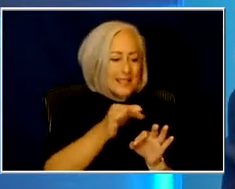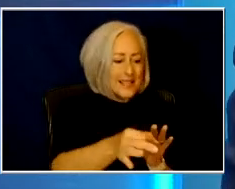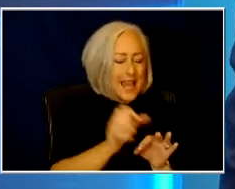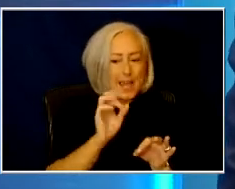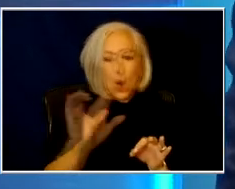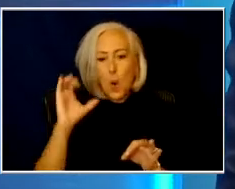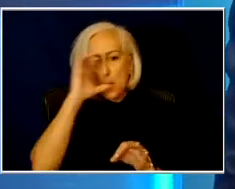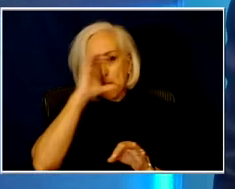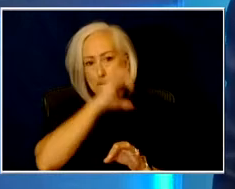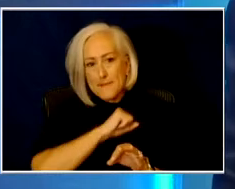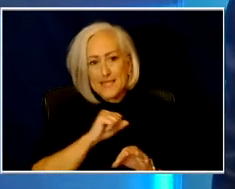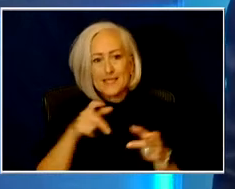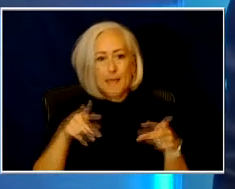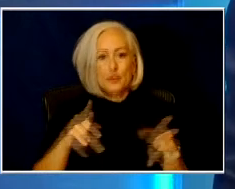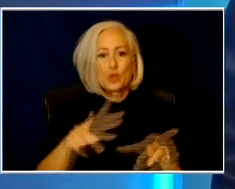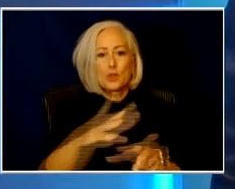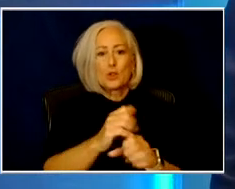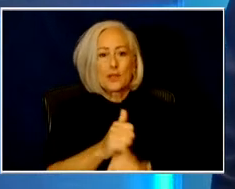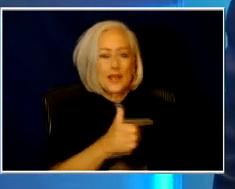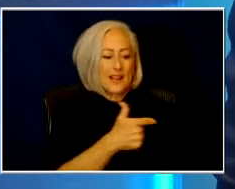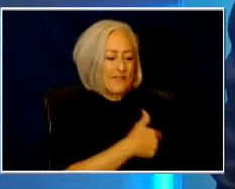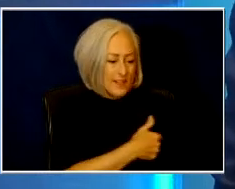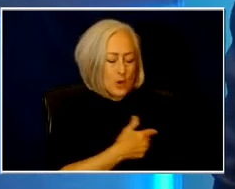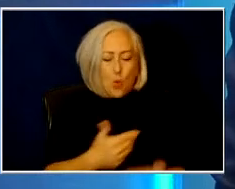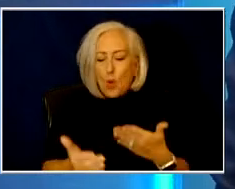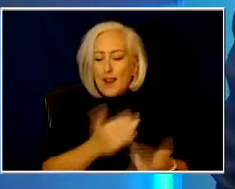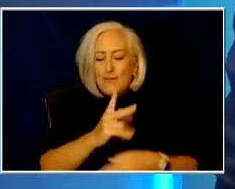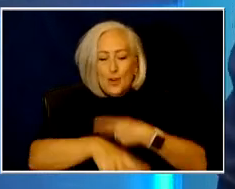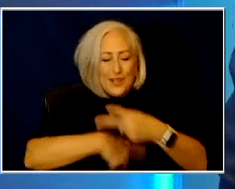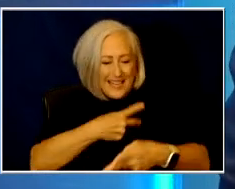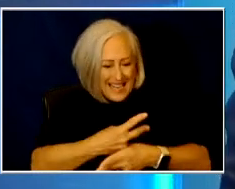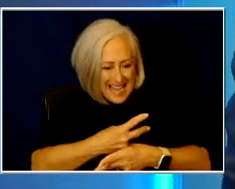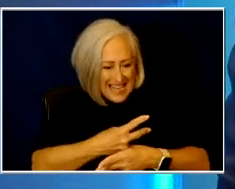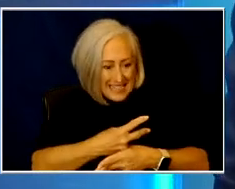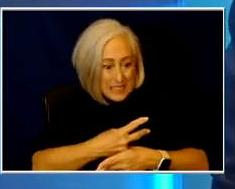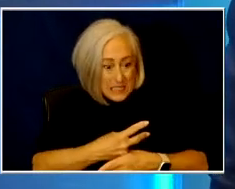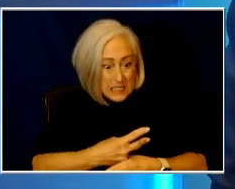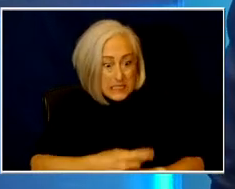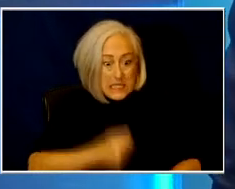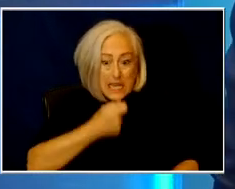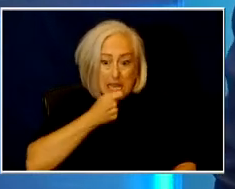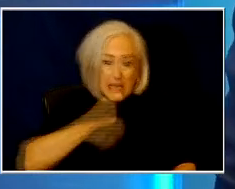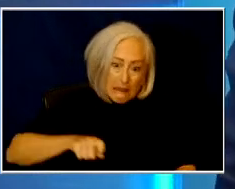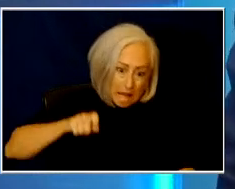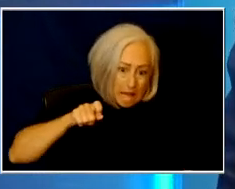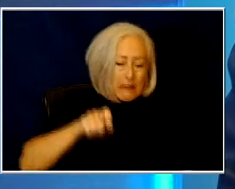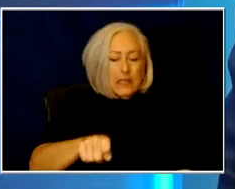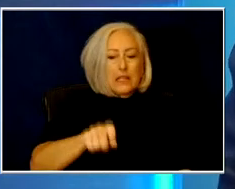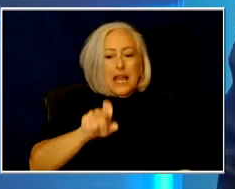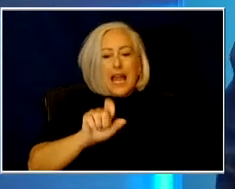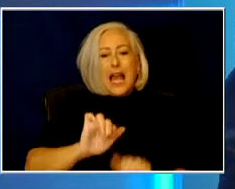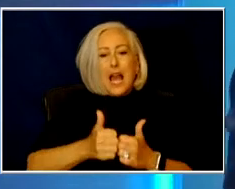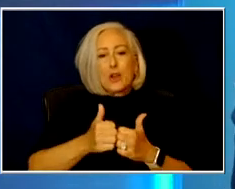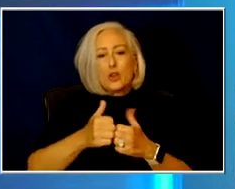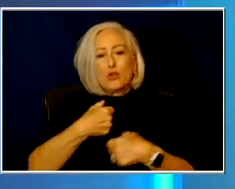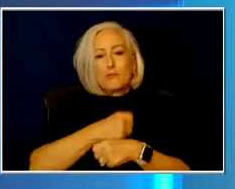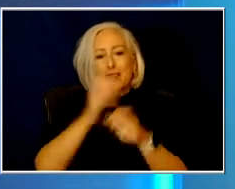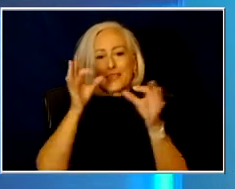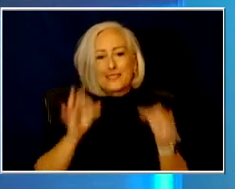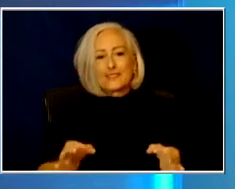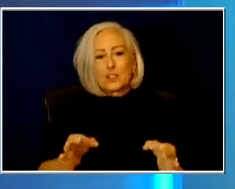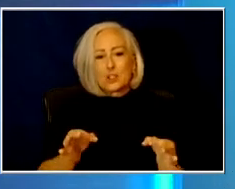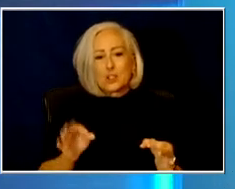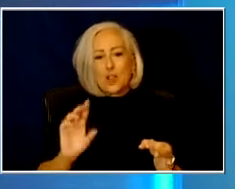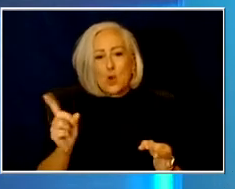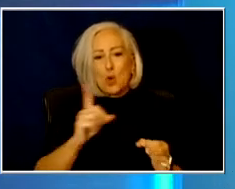in your vaccine just get your vaccine that's not necessarily a definitive piece of information on how you should make choices it's just a if you mix them up